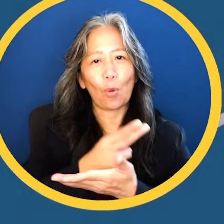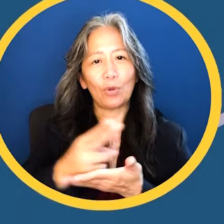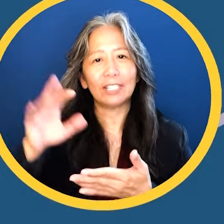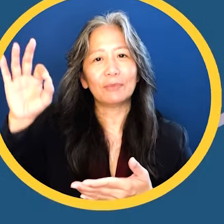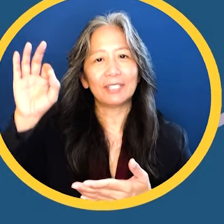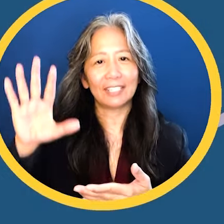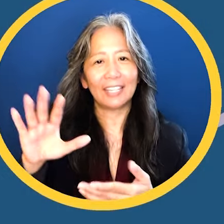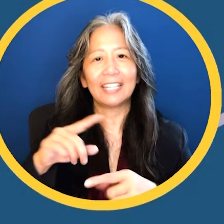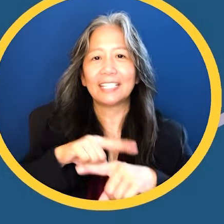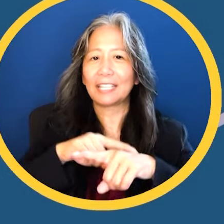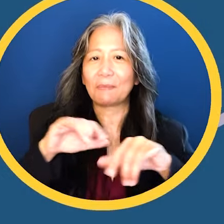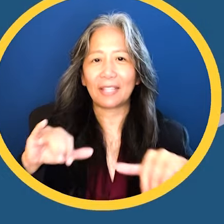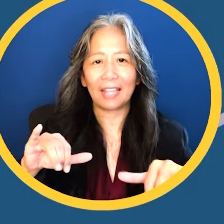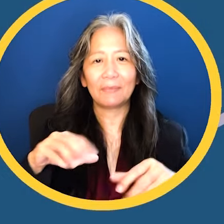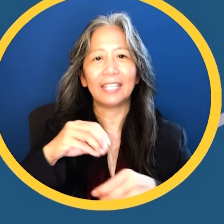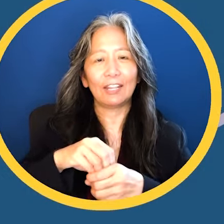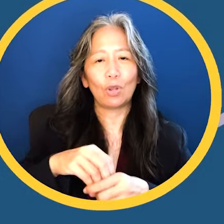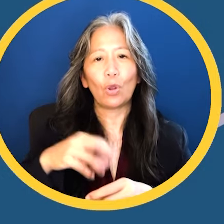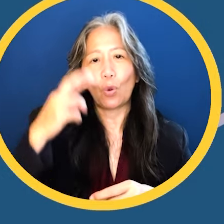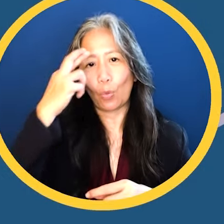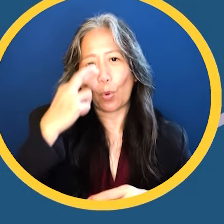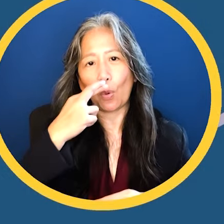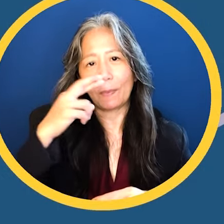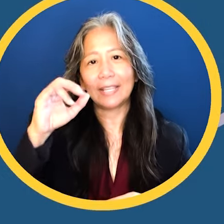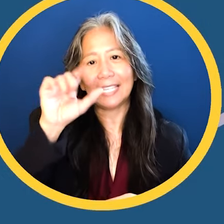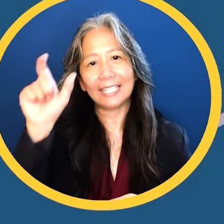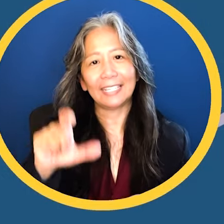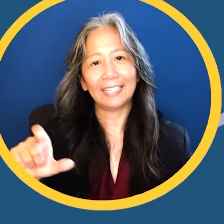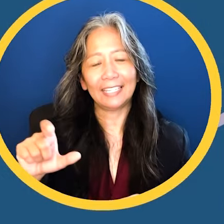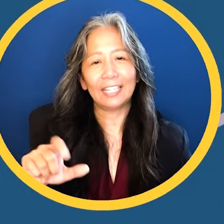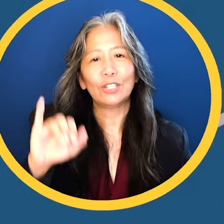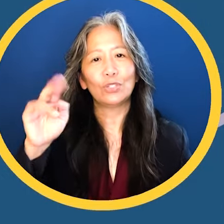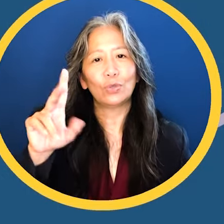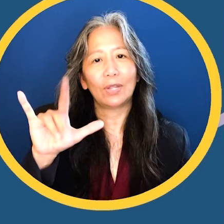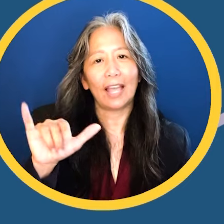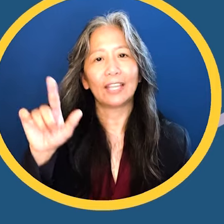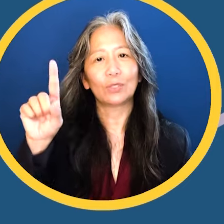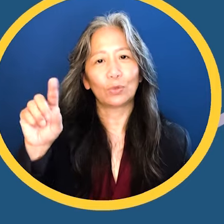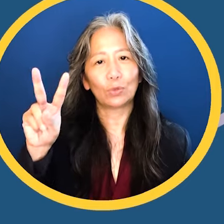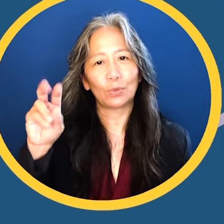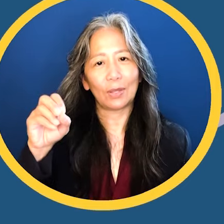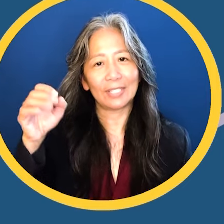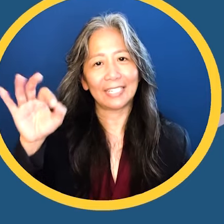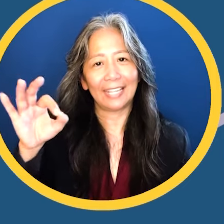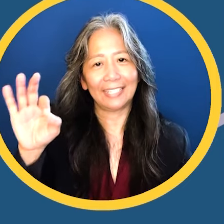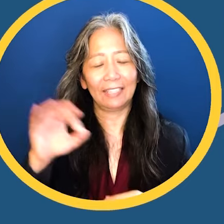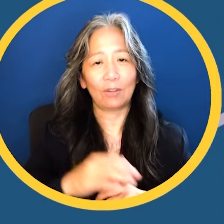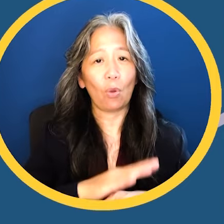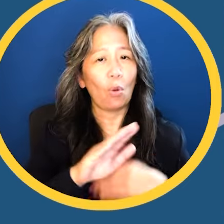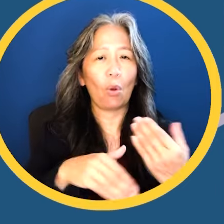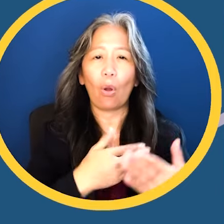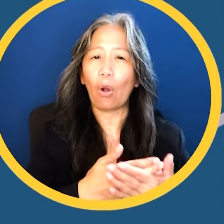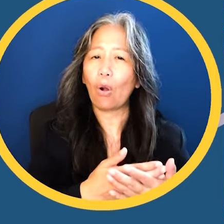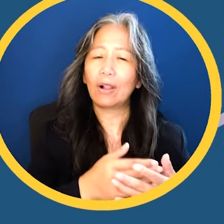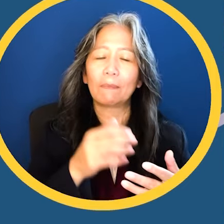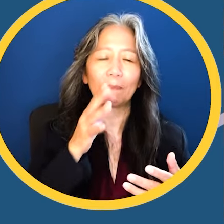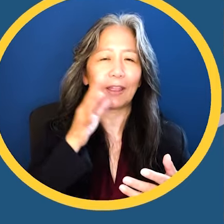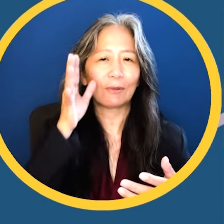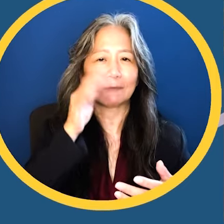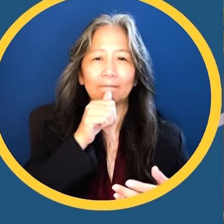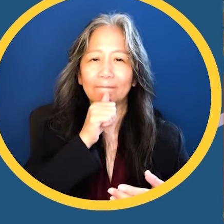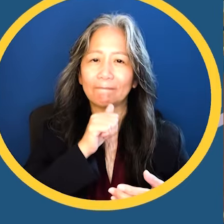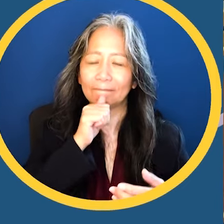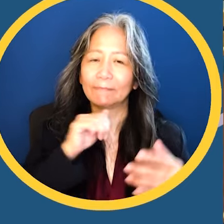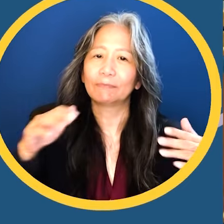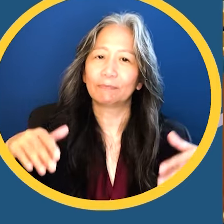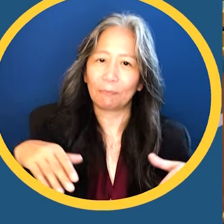at the same time in Rome, Italy, in July 2019. All their parents' sacrifices paid off. Both their